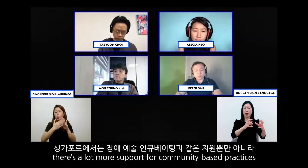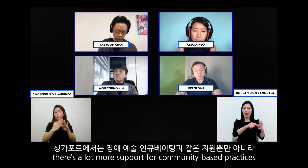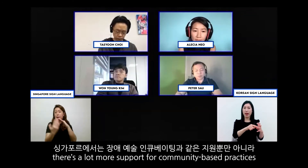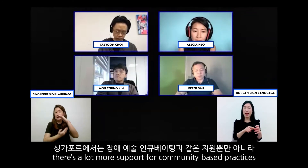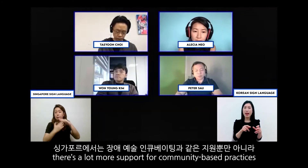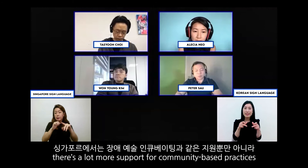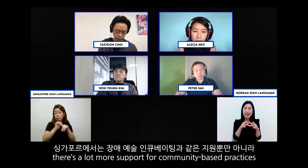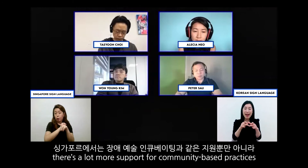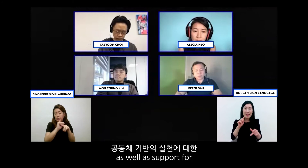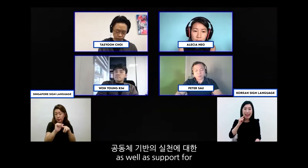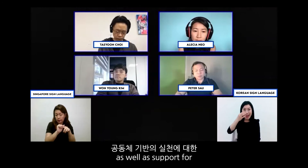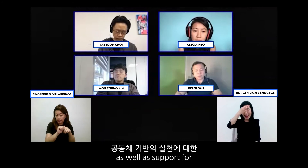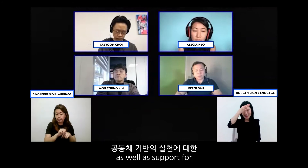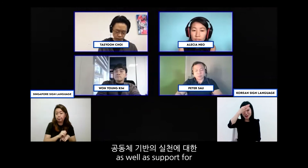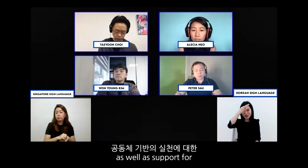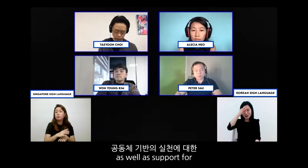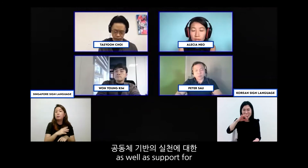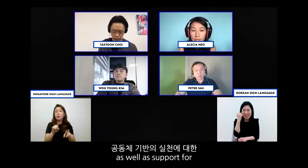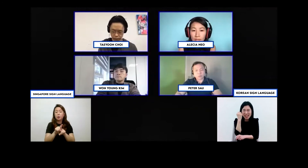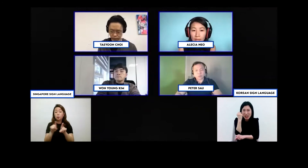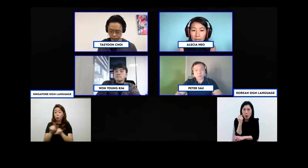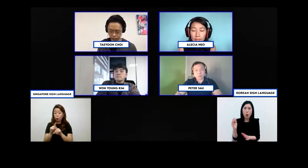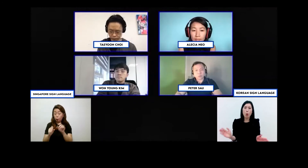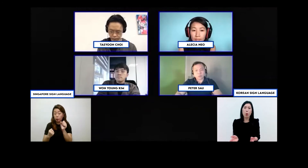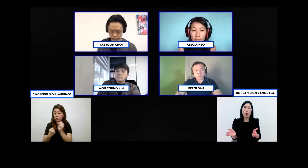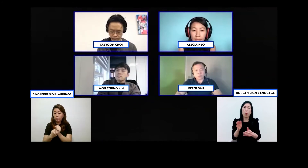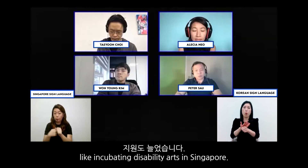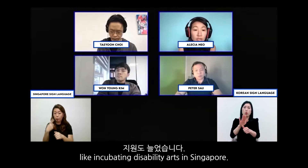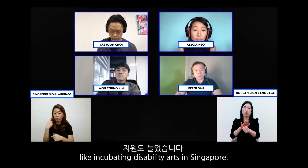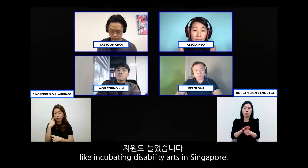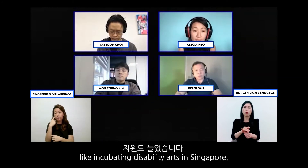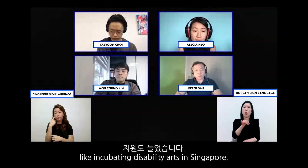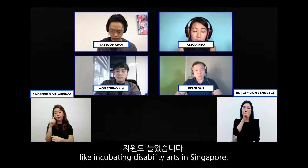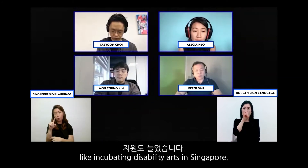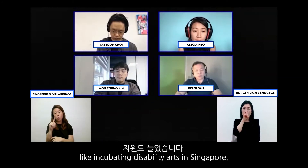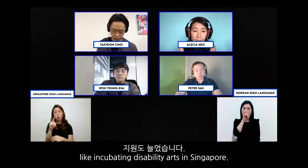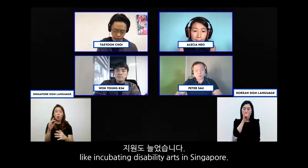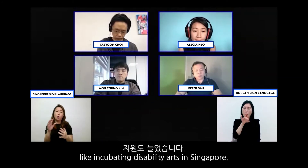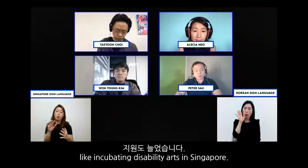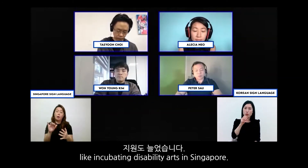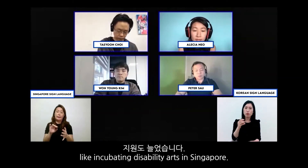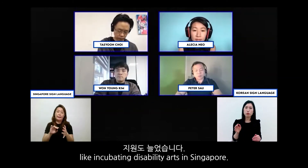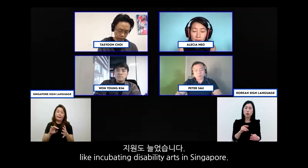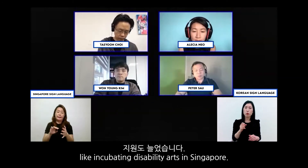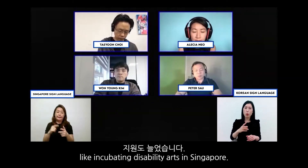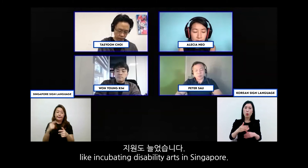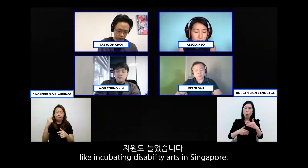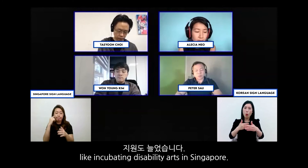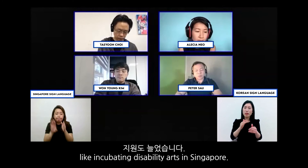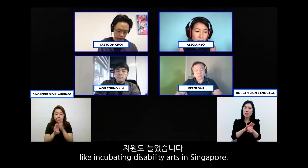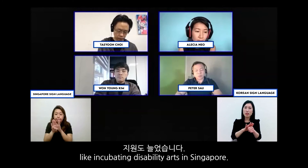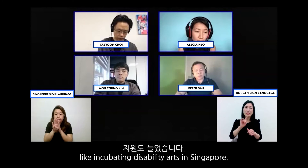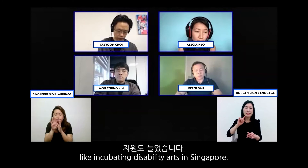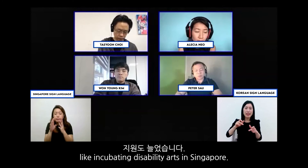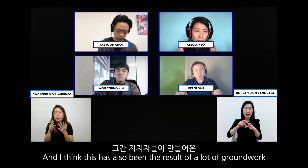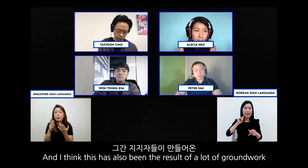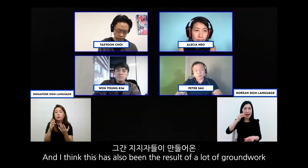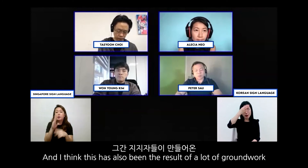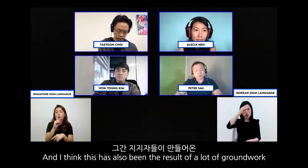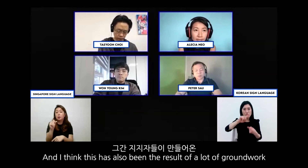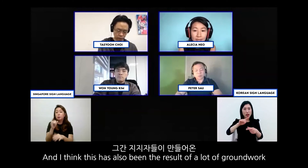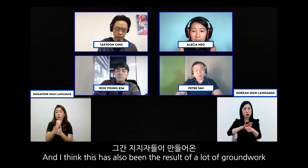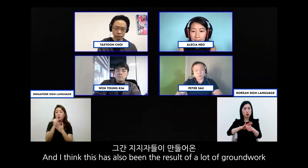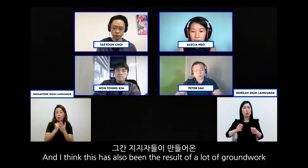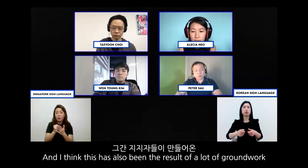community-based practices, as well as support for like incubating disability arts in Singapore.